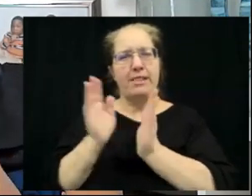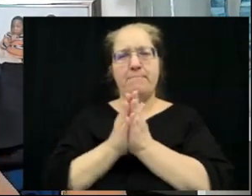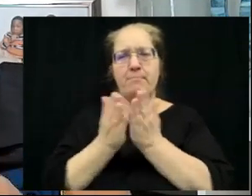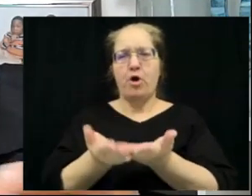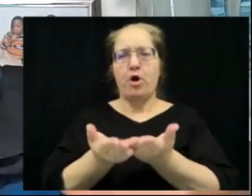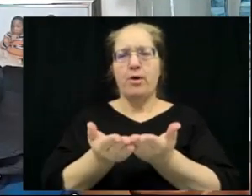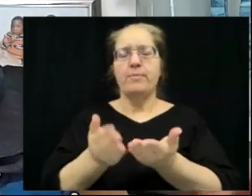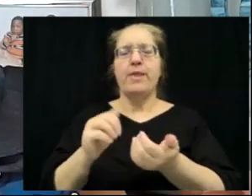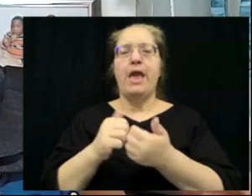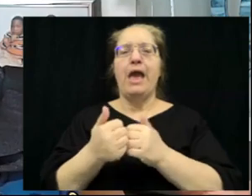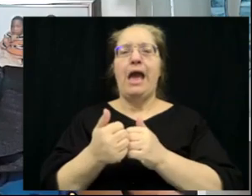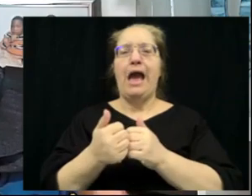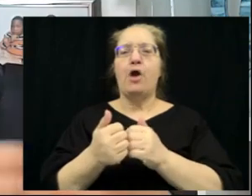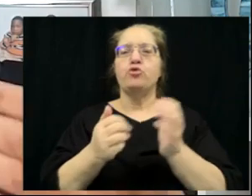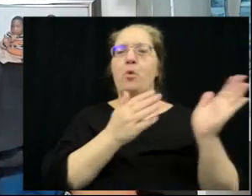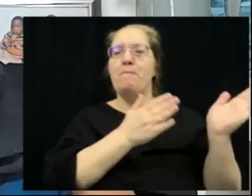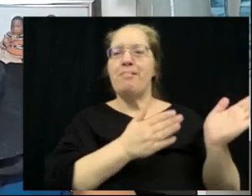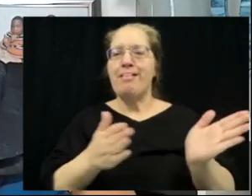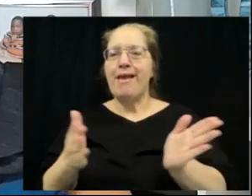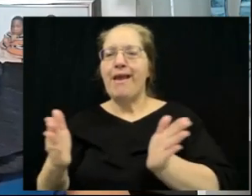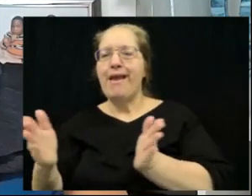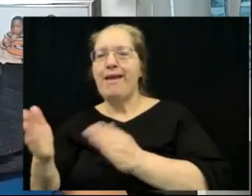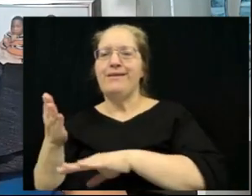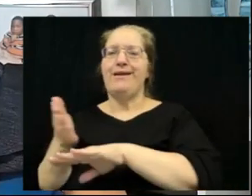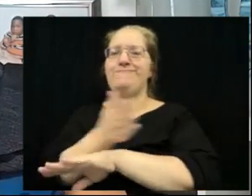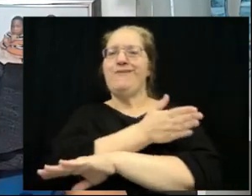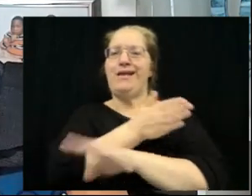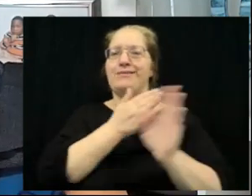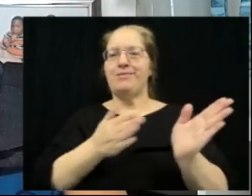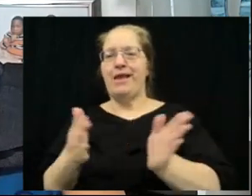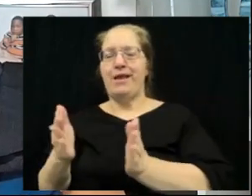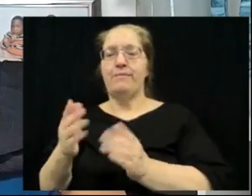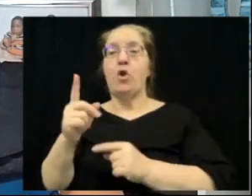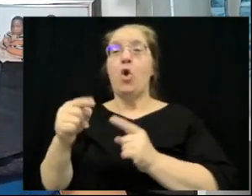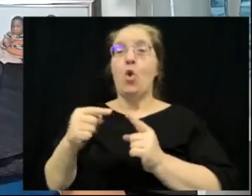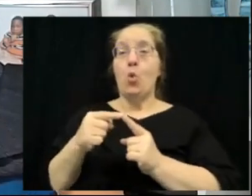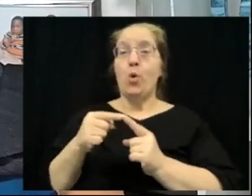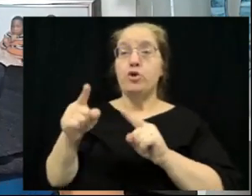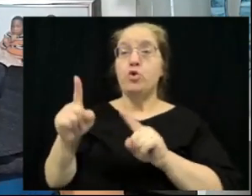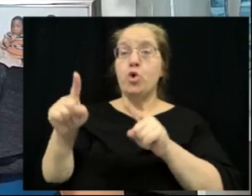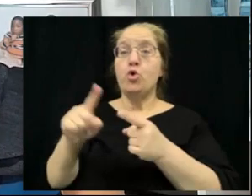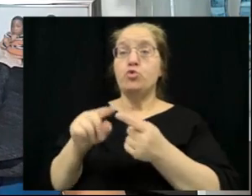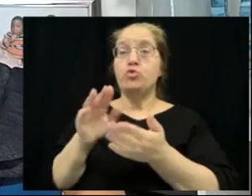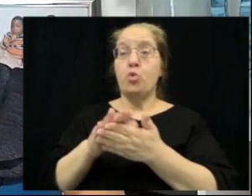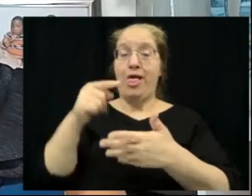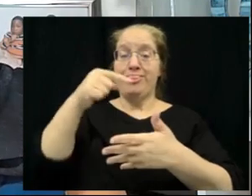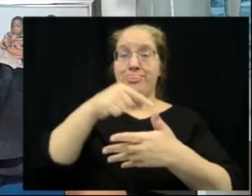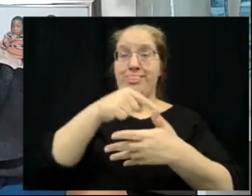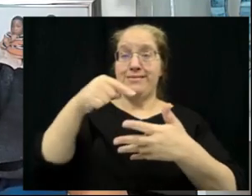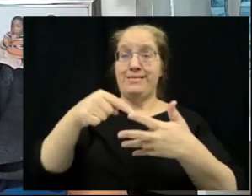to lay a plan out in advance. When you go to school, this will happen. You will be